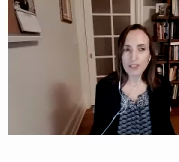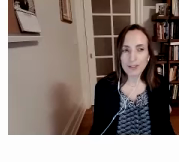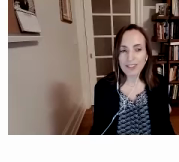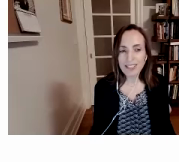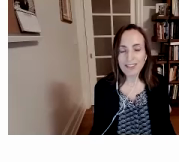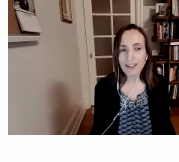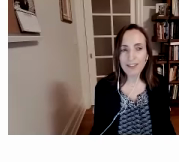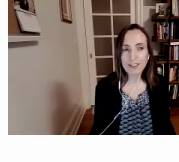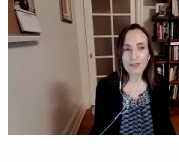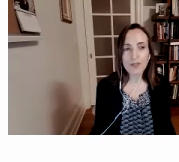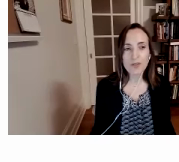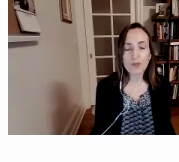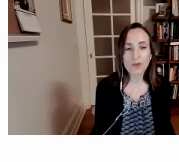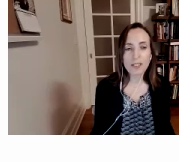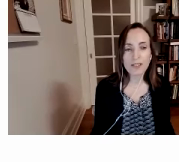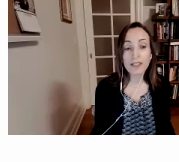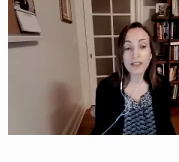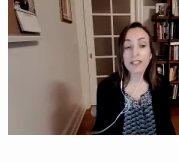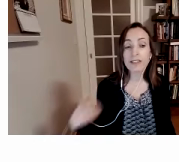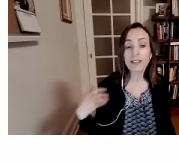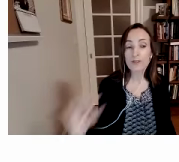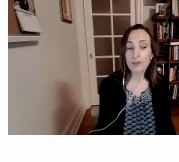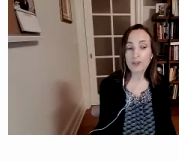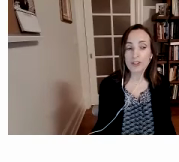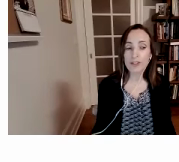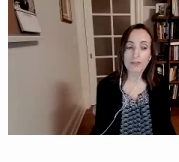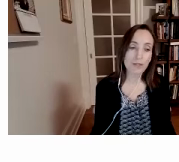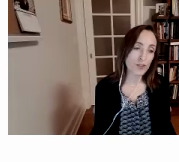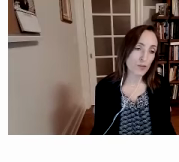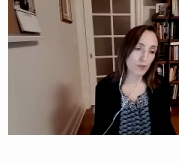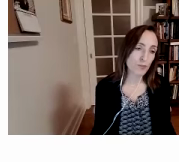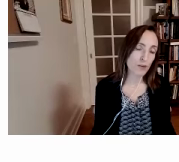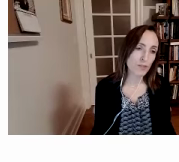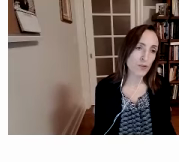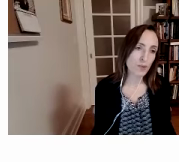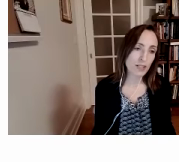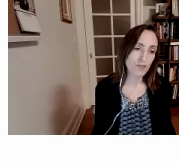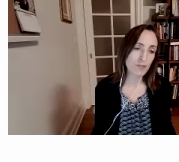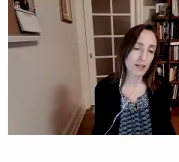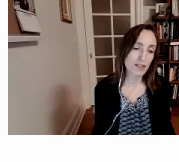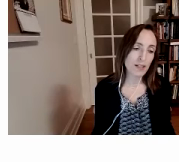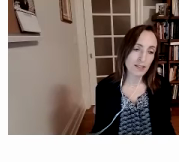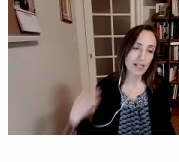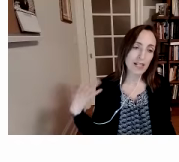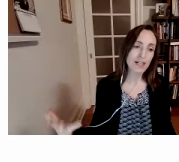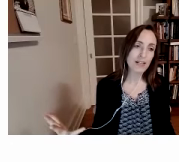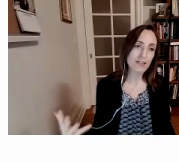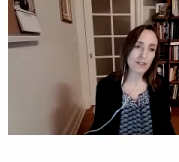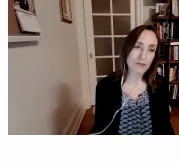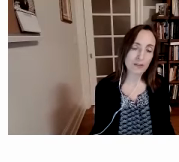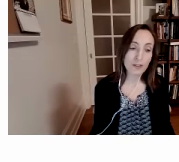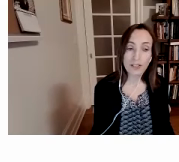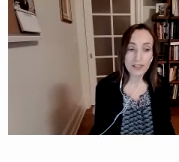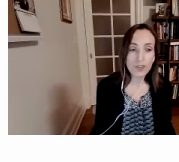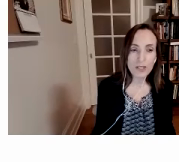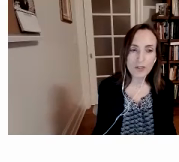we were interested in. Are there differences in the contribution of information structure to prominence ratings, depending on